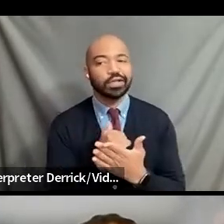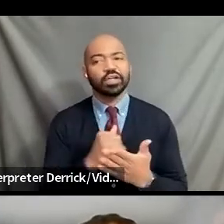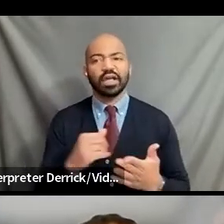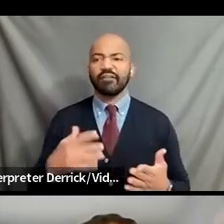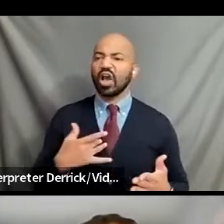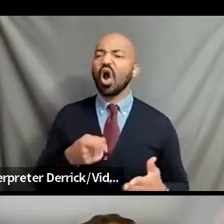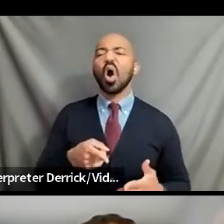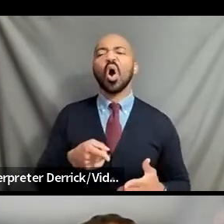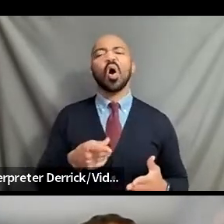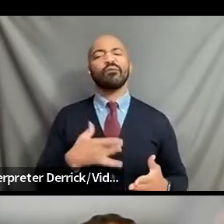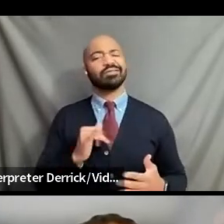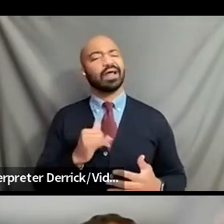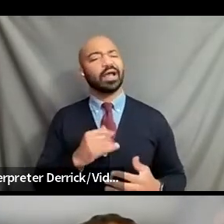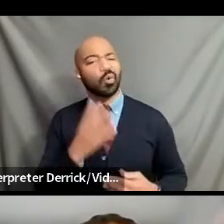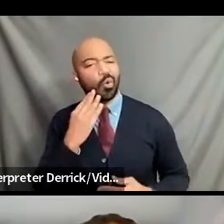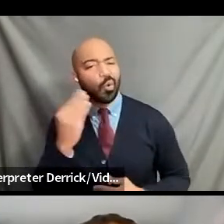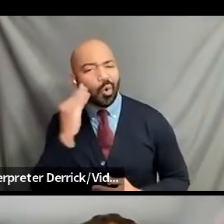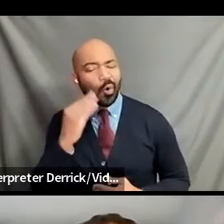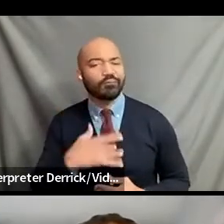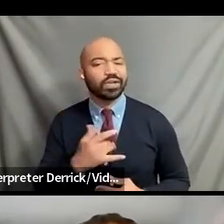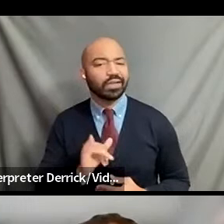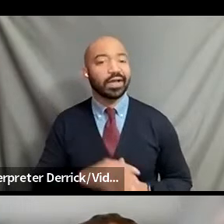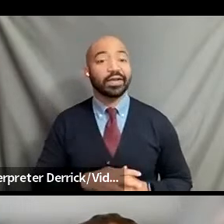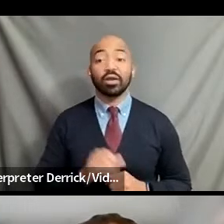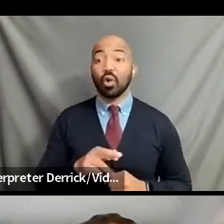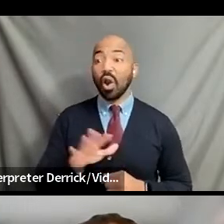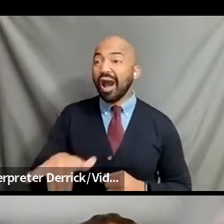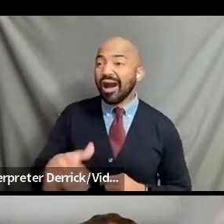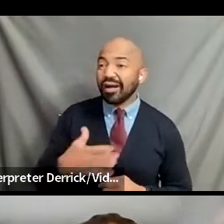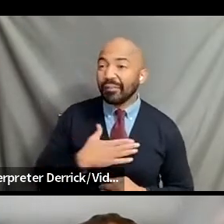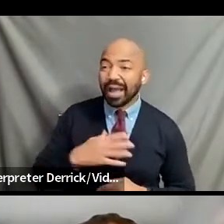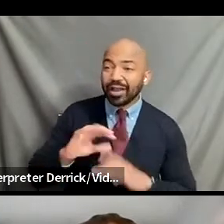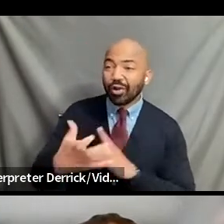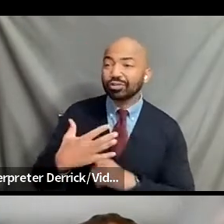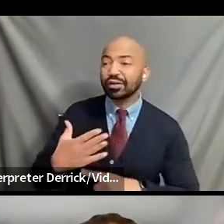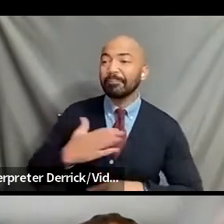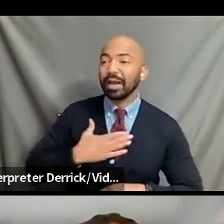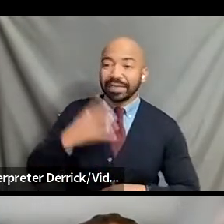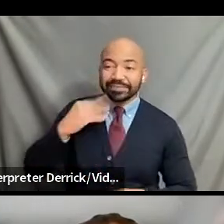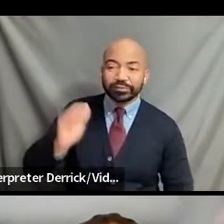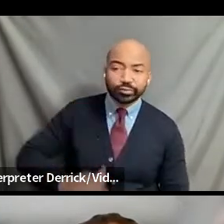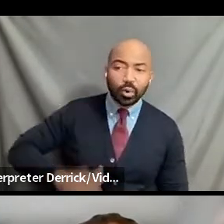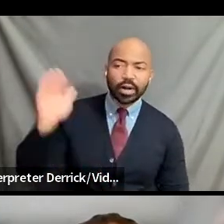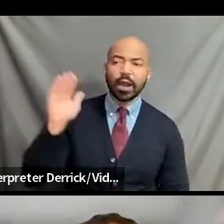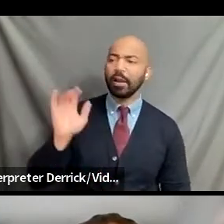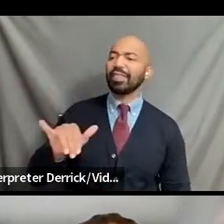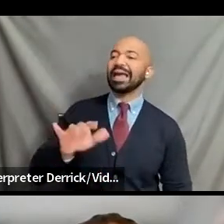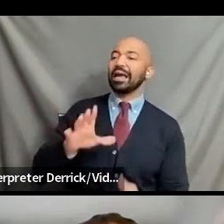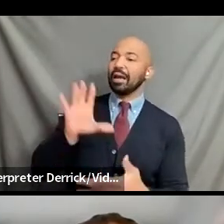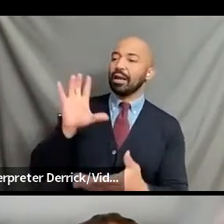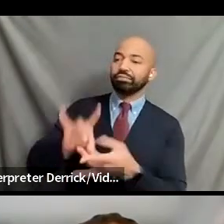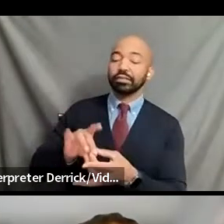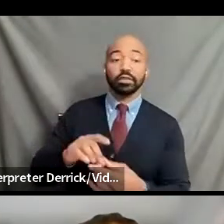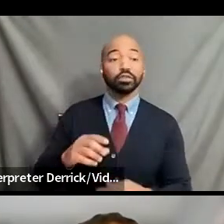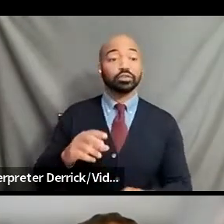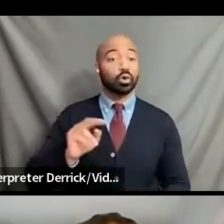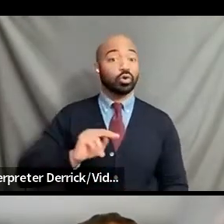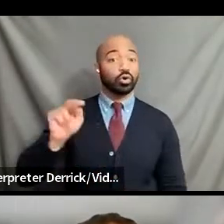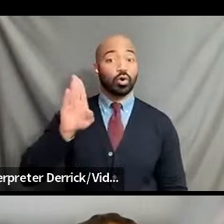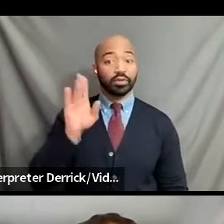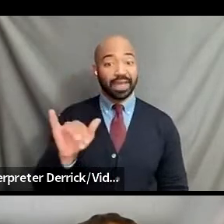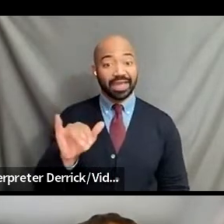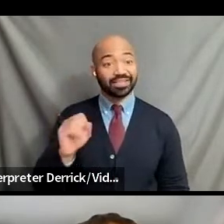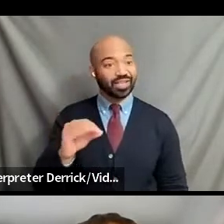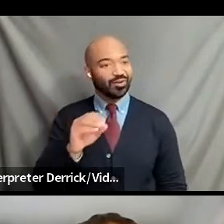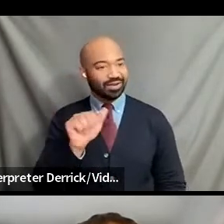home or a little bit more familiar with your culture and upbringing. So I'm in North Bay, and so Amani, you're from the Bay